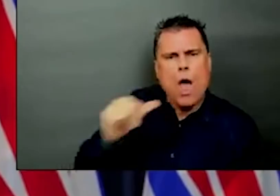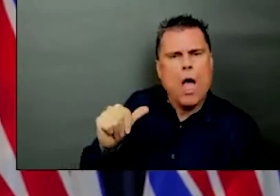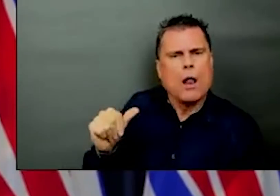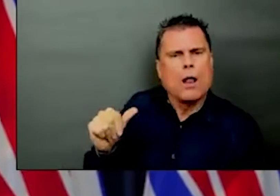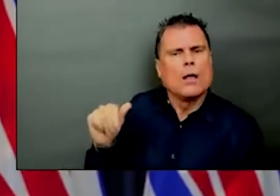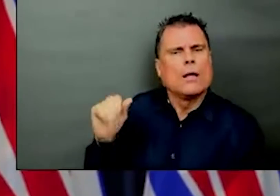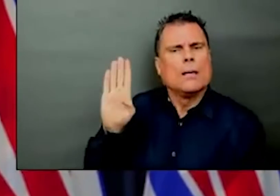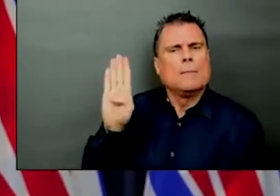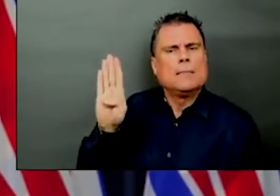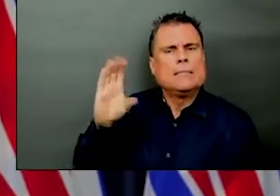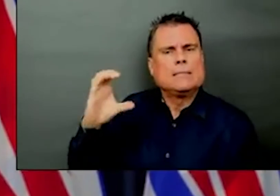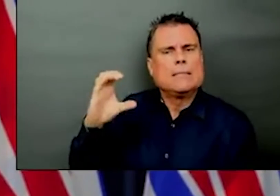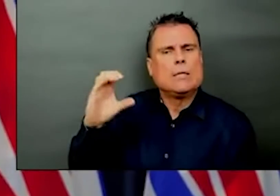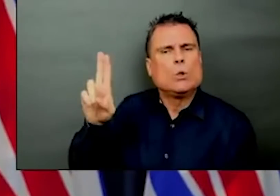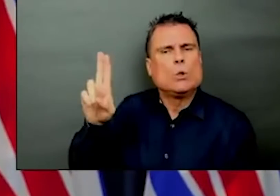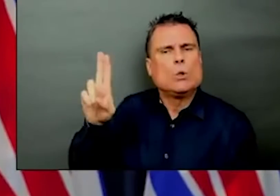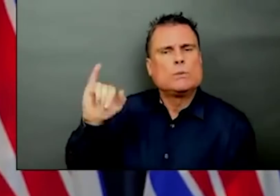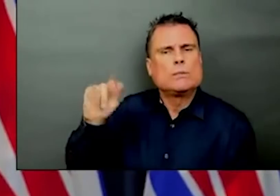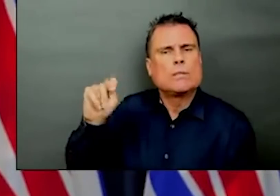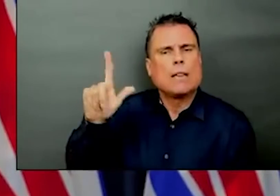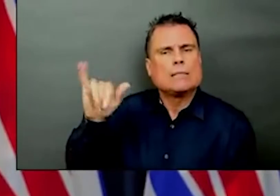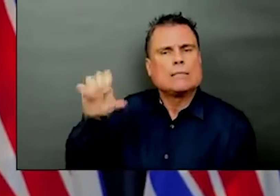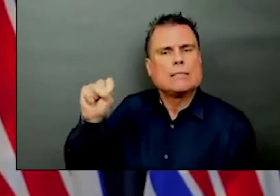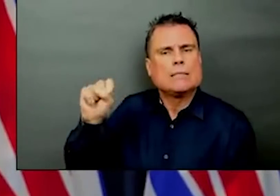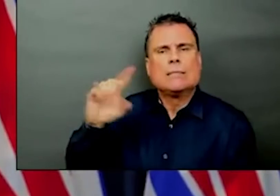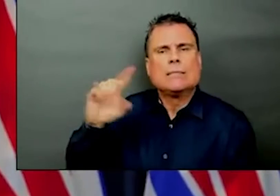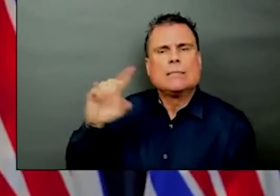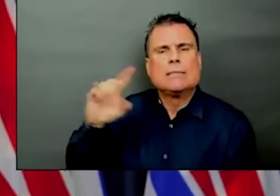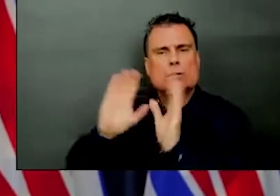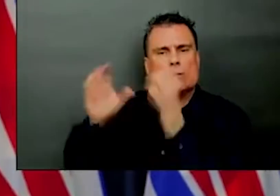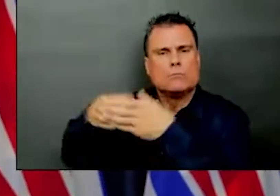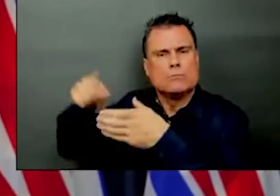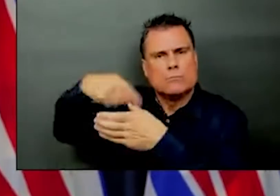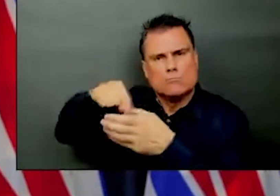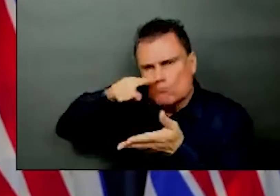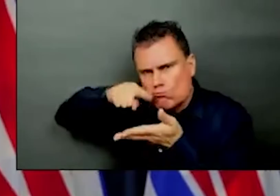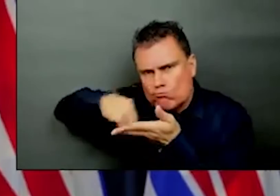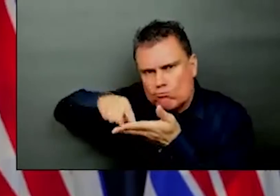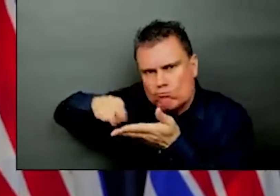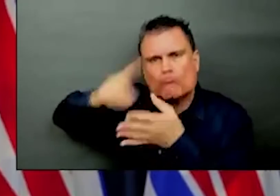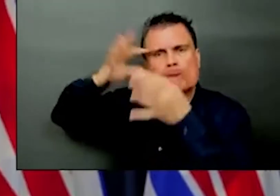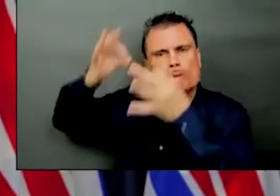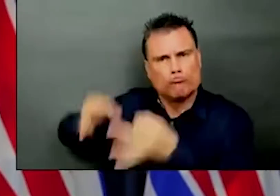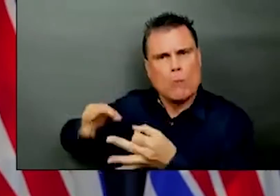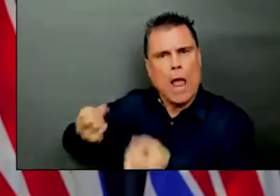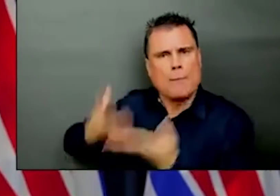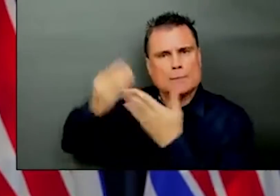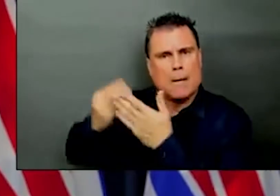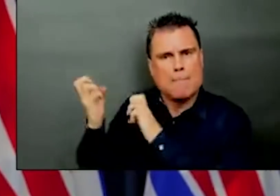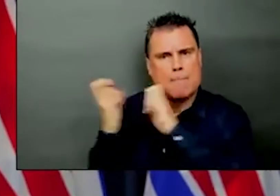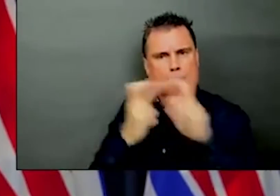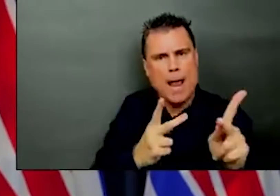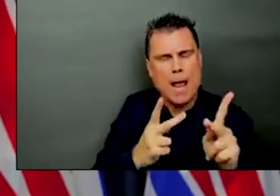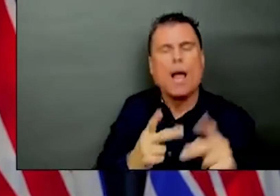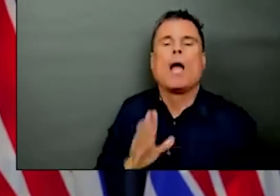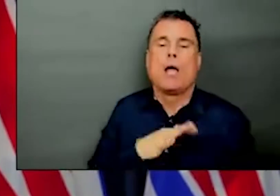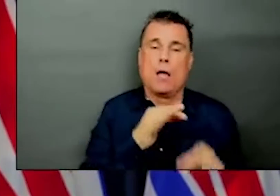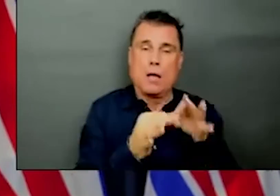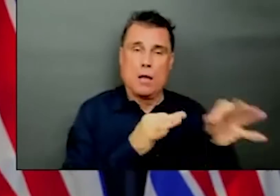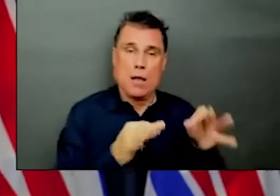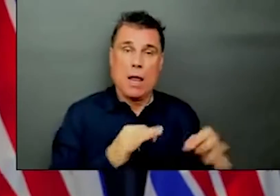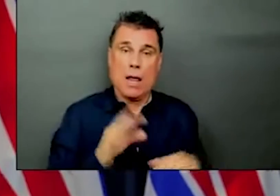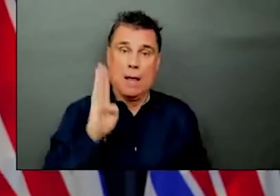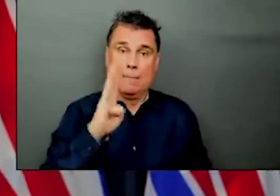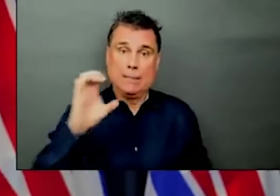the rebate amount is decided on what we saved during the past year. The Utilities Commission has set a 2-year